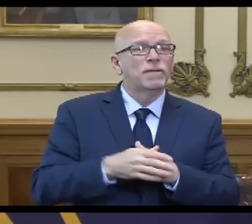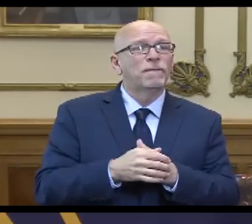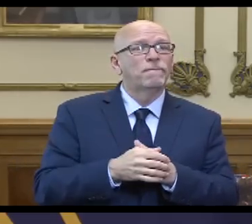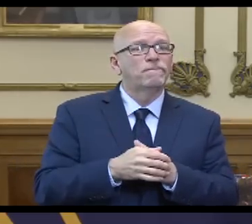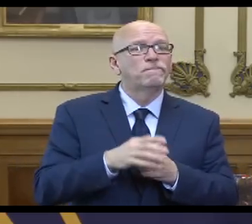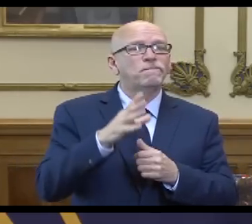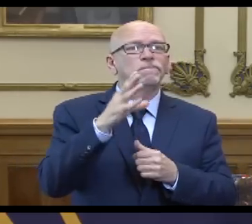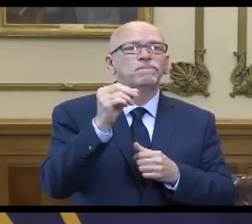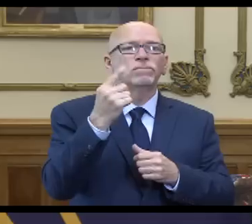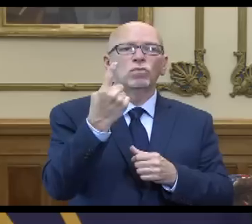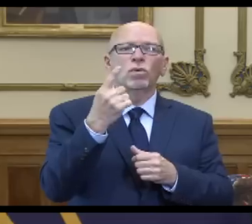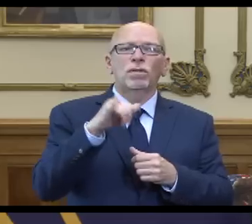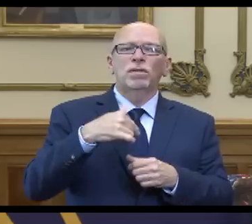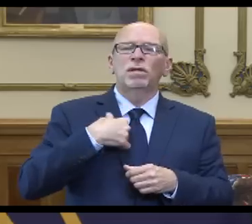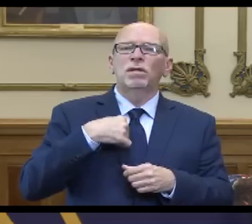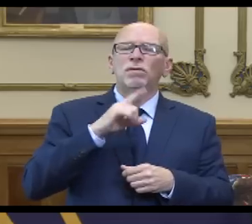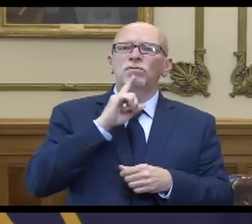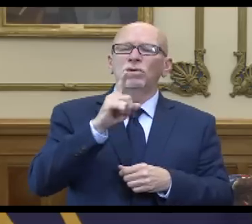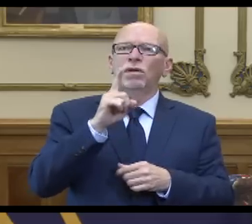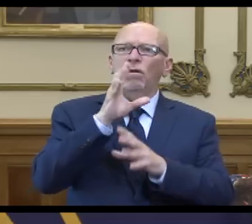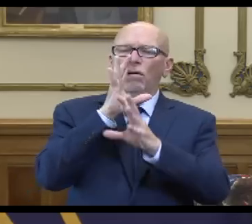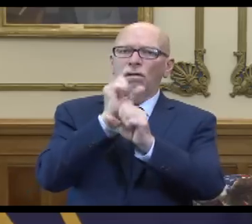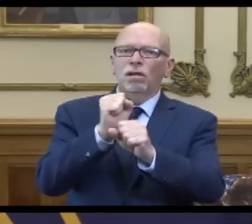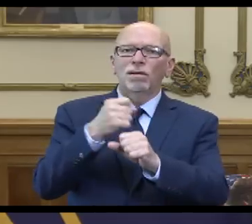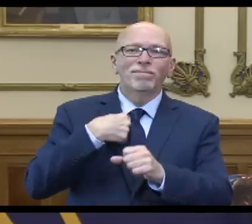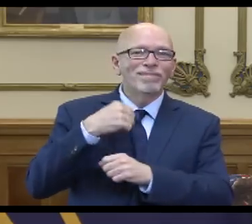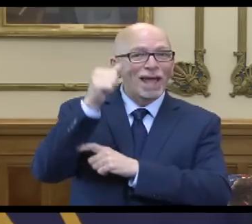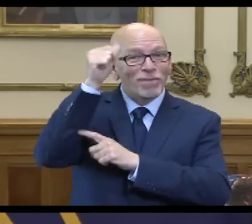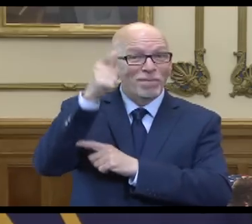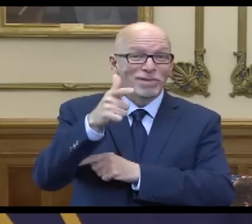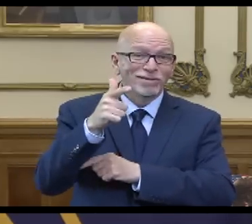the one that I was drawn to, being a Lincoln fan, was,